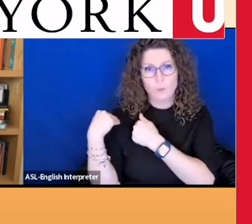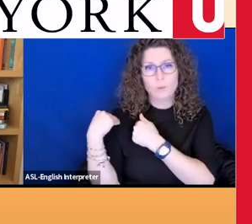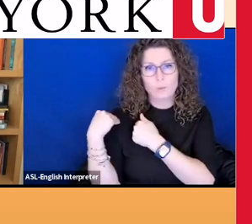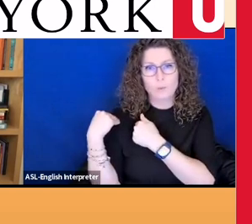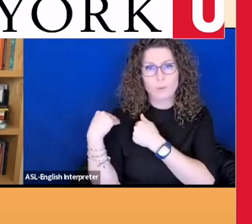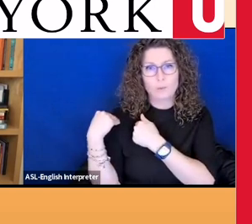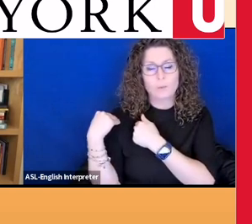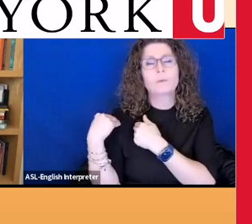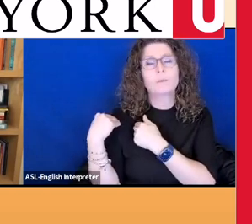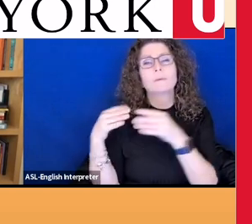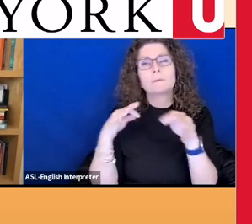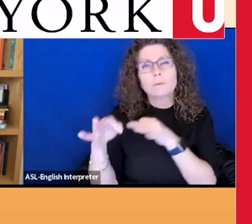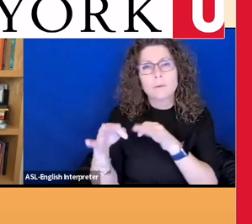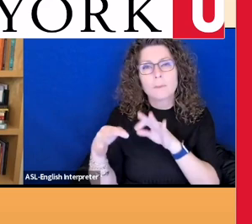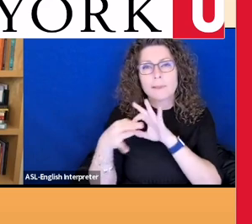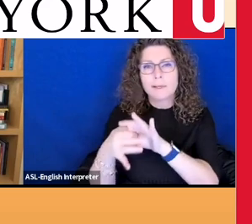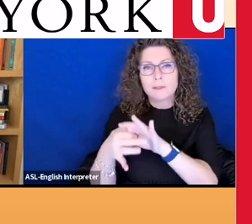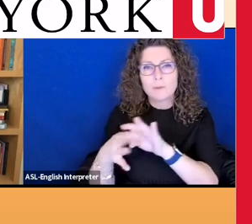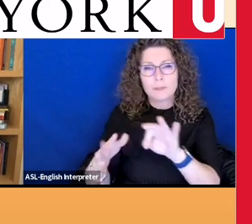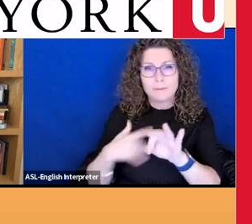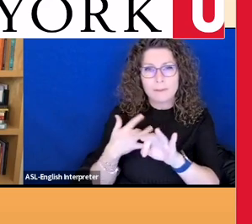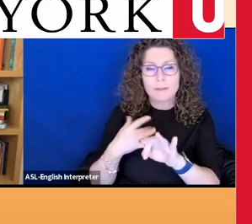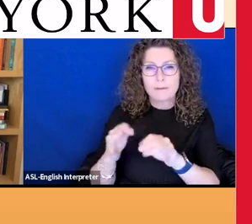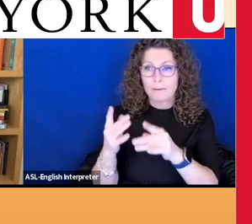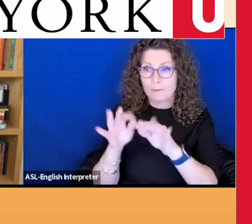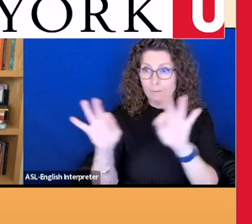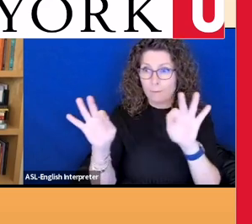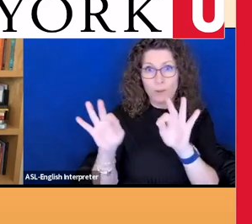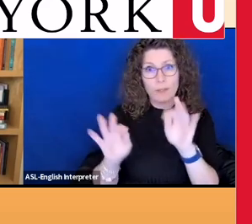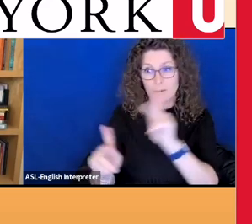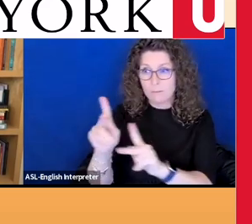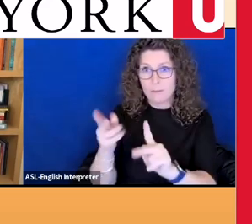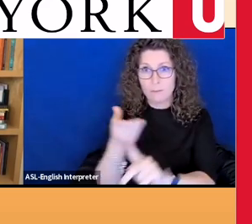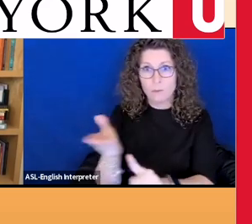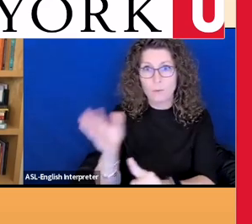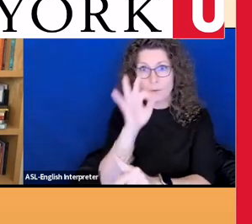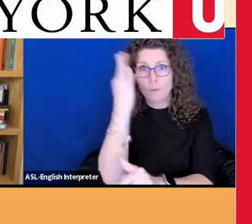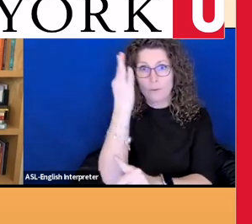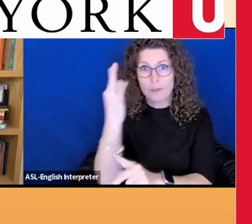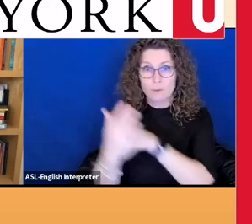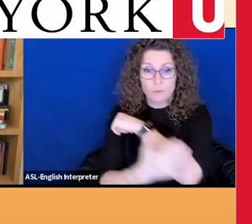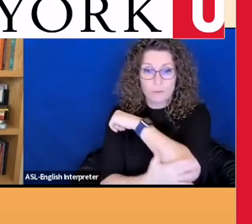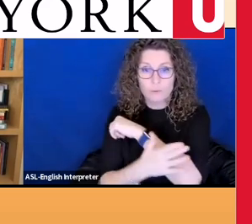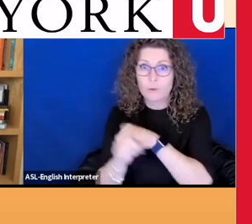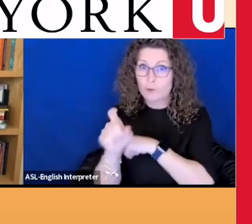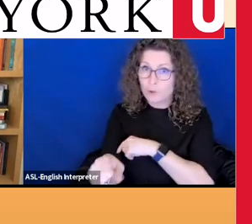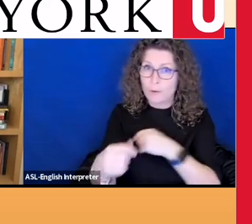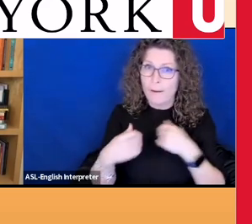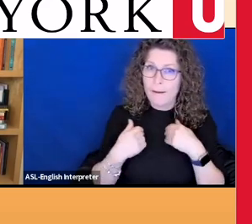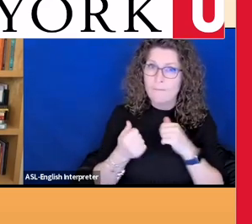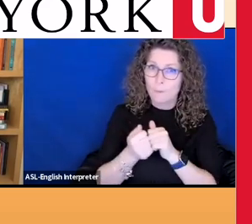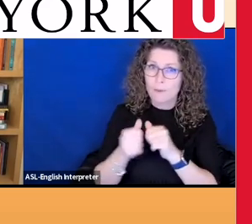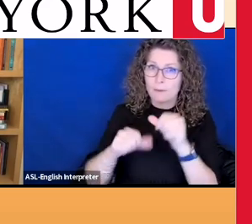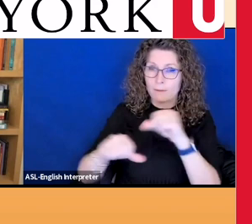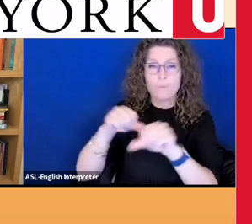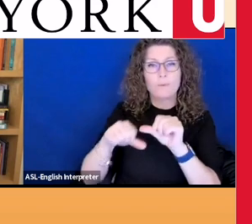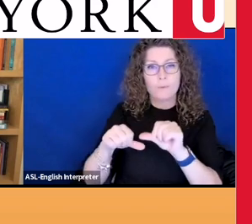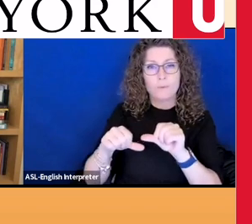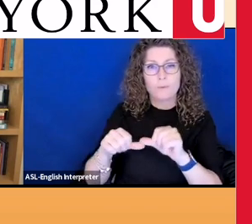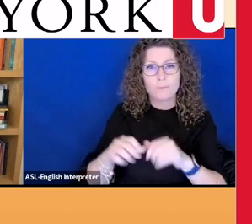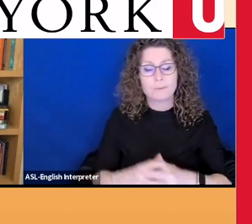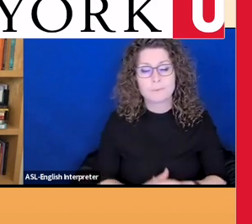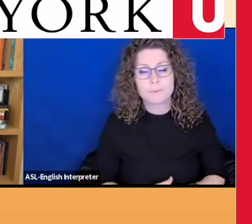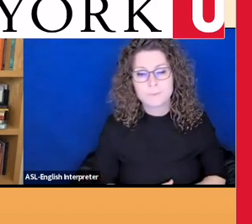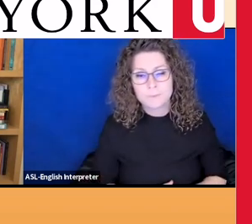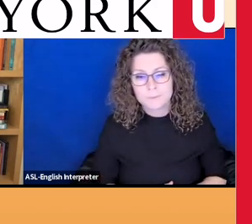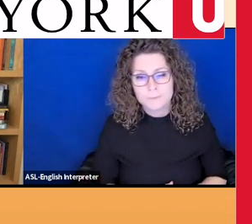and feelings that the free citizens of the French nation had or ought to have with their fellow citizens.